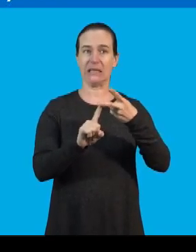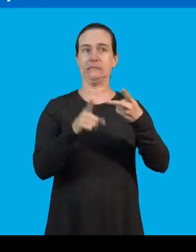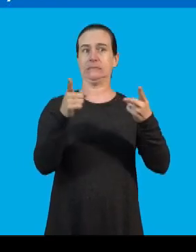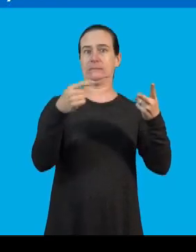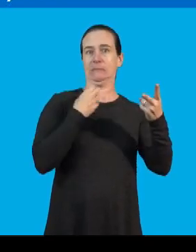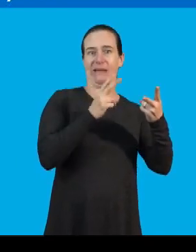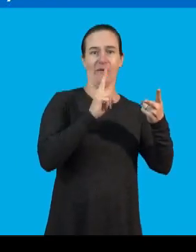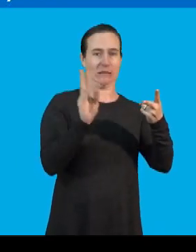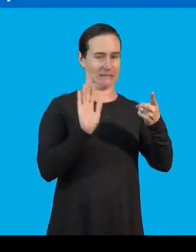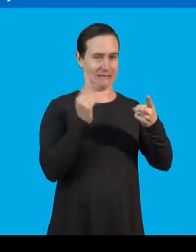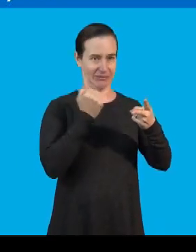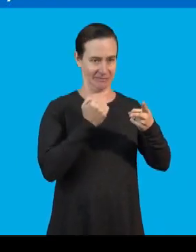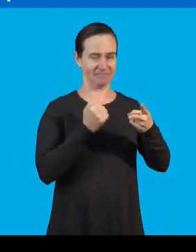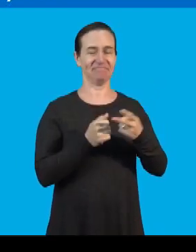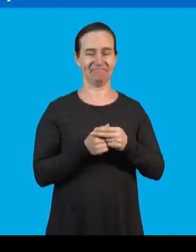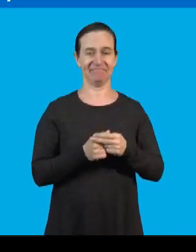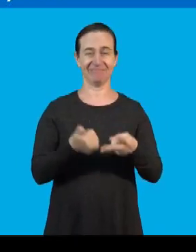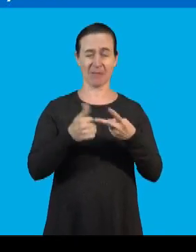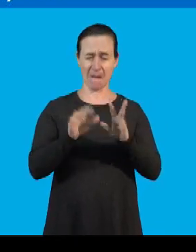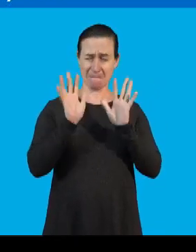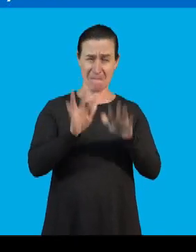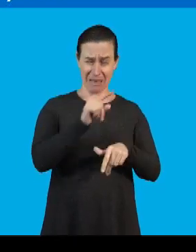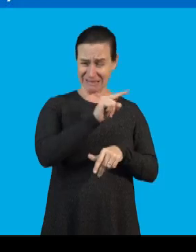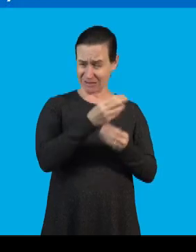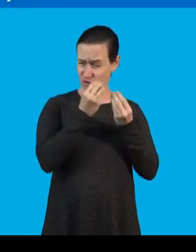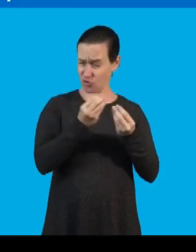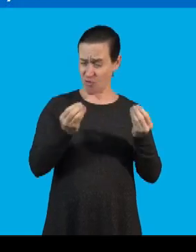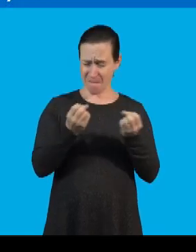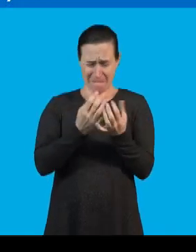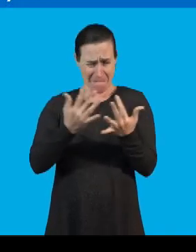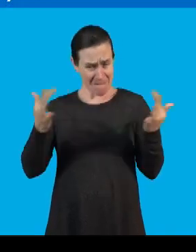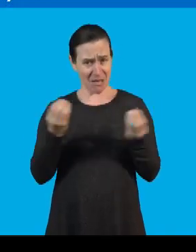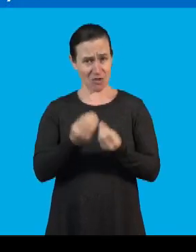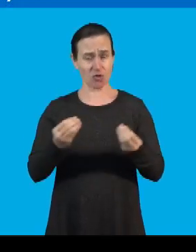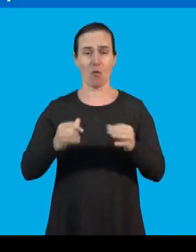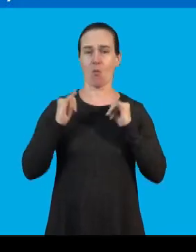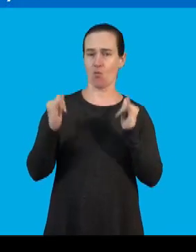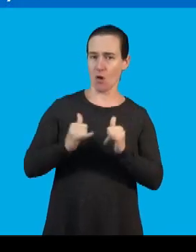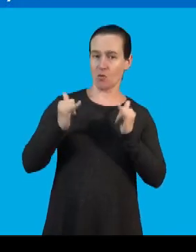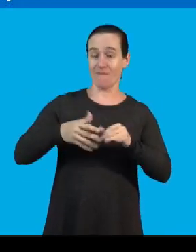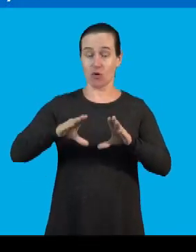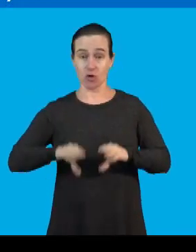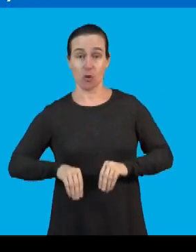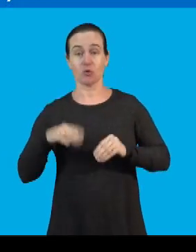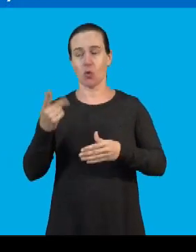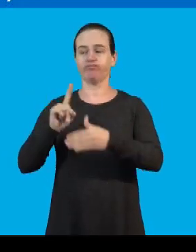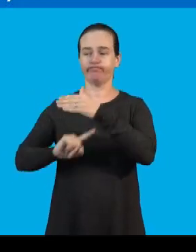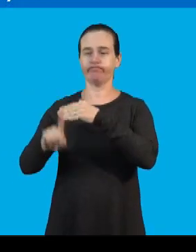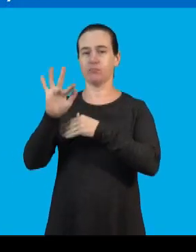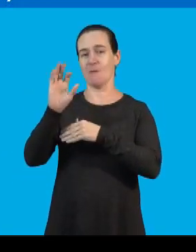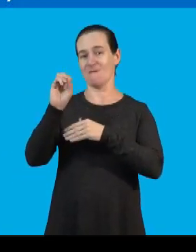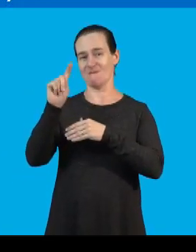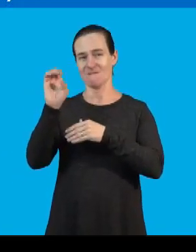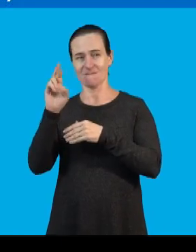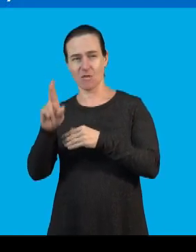we are moving on. A large number, oops, I exposed that quickly. A large number of children are awaiting foster care